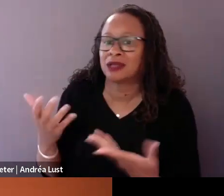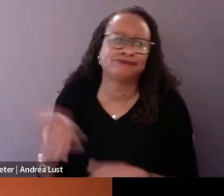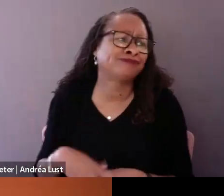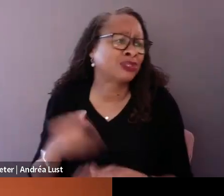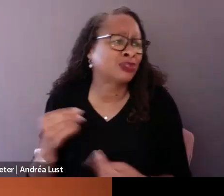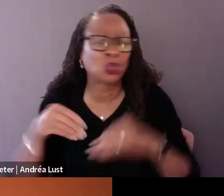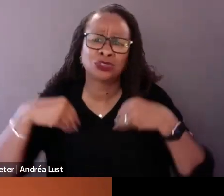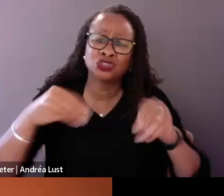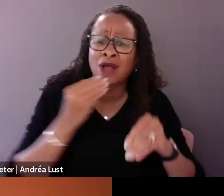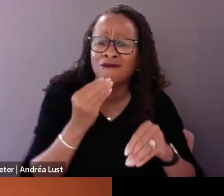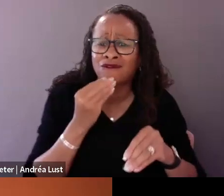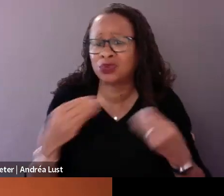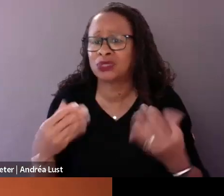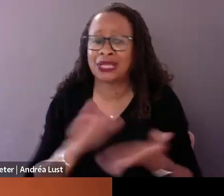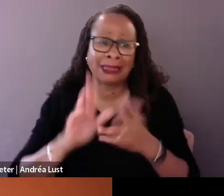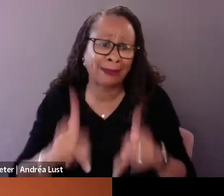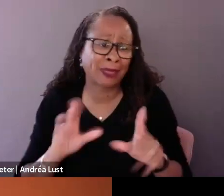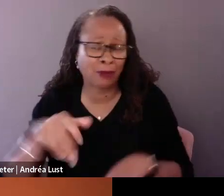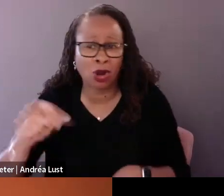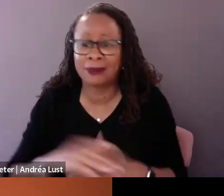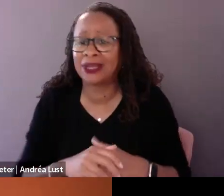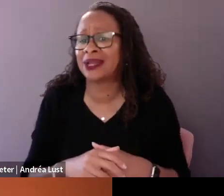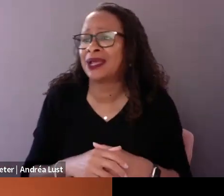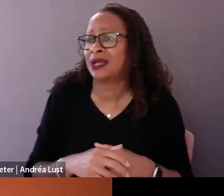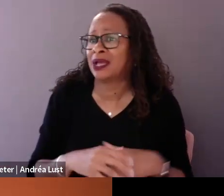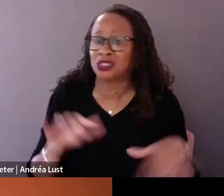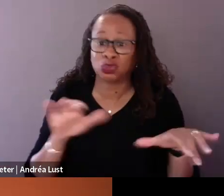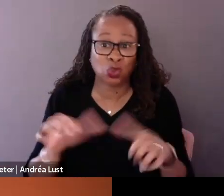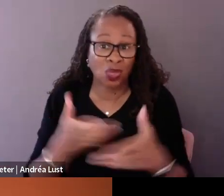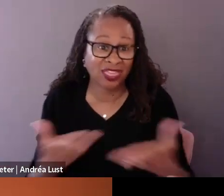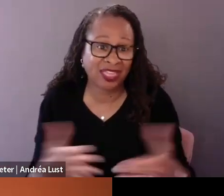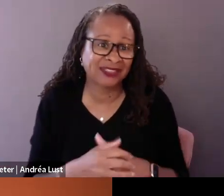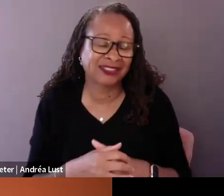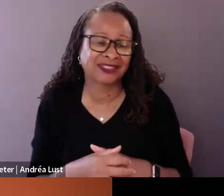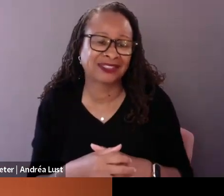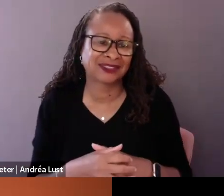would clean up in the apartment, and he, and, you know, sort of do the things that,